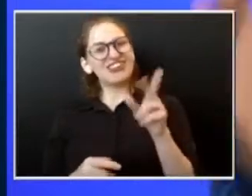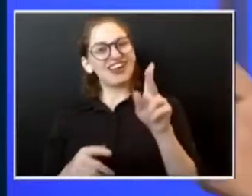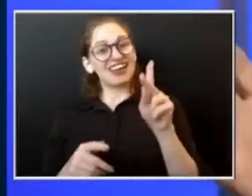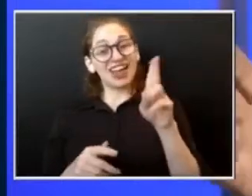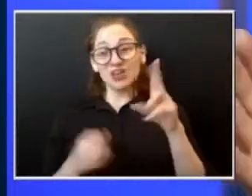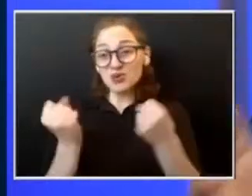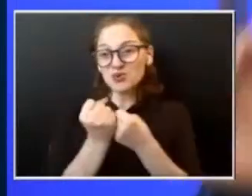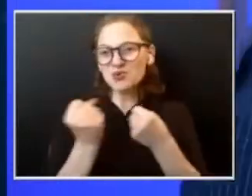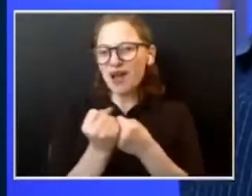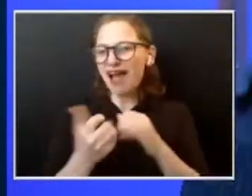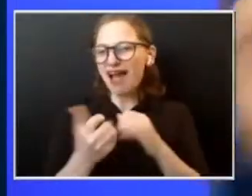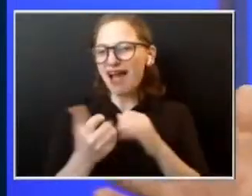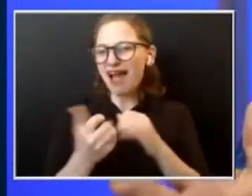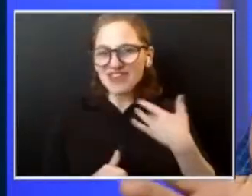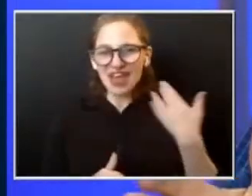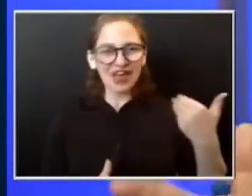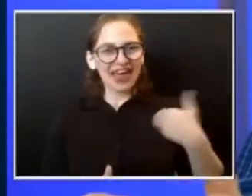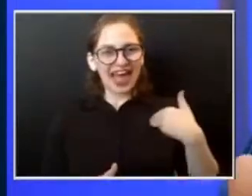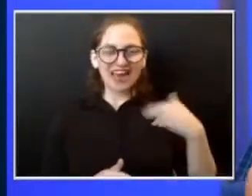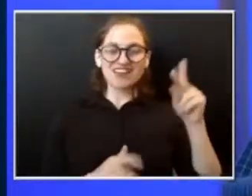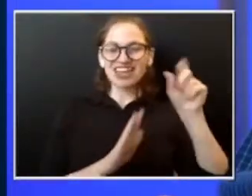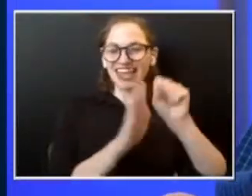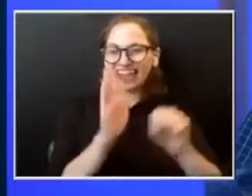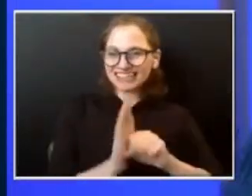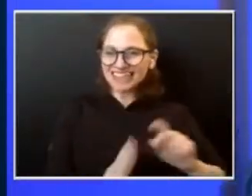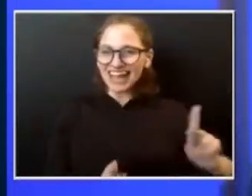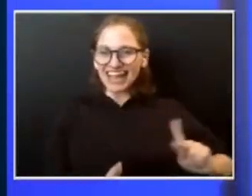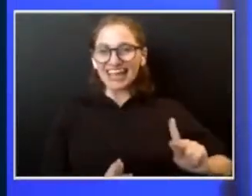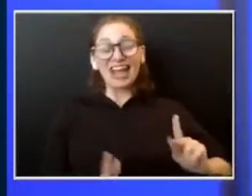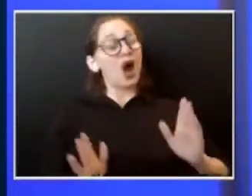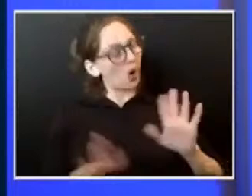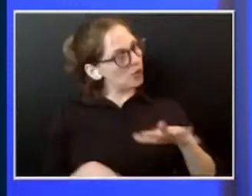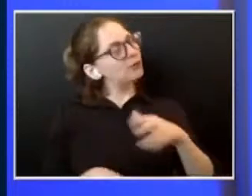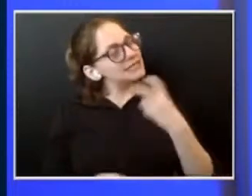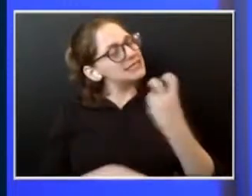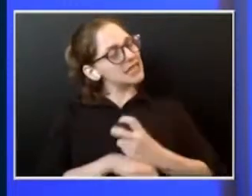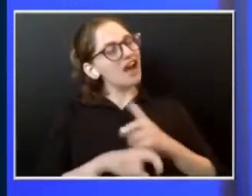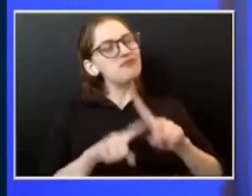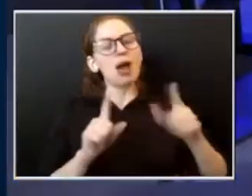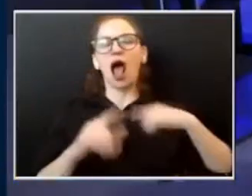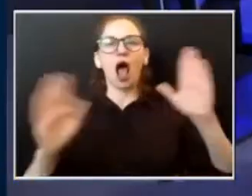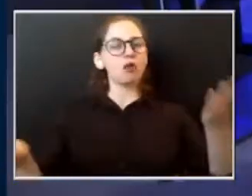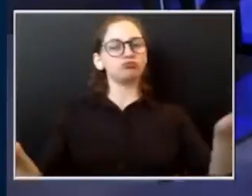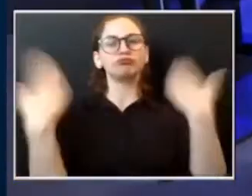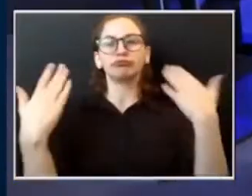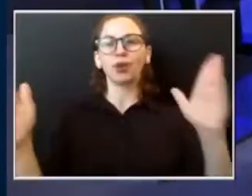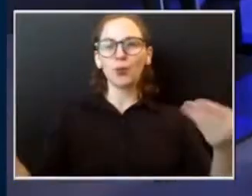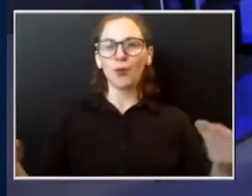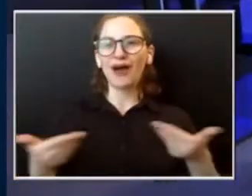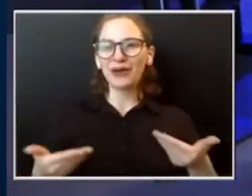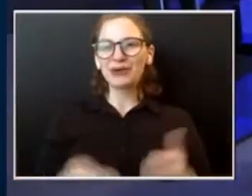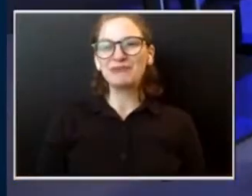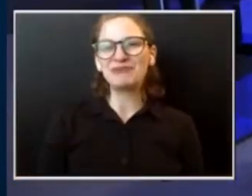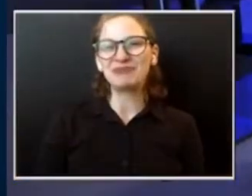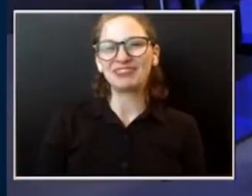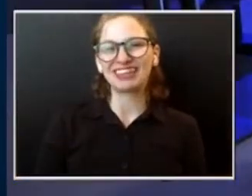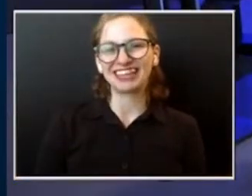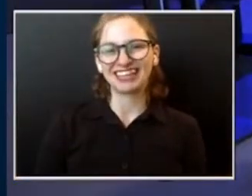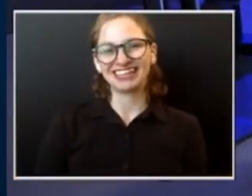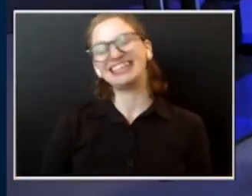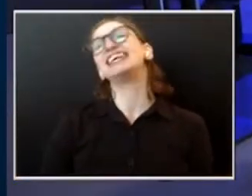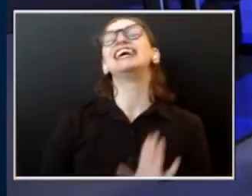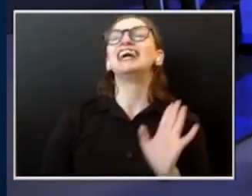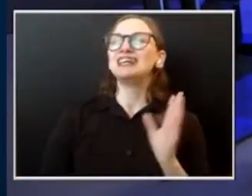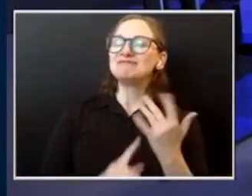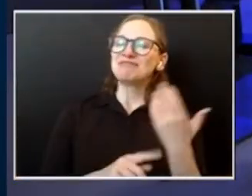I welcomed it wholeheartedly, 100%. So now I'd asked you, I'm going to review it before we started in the studio. We were in here, we were laughing a little